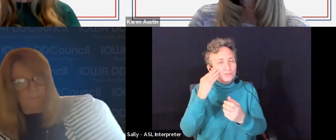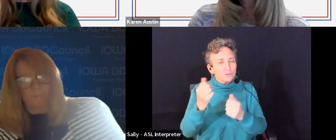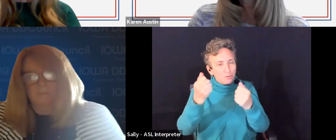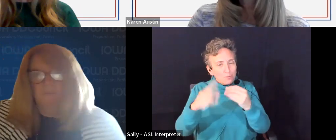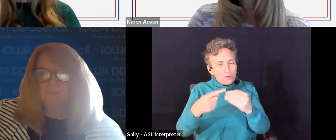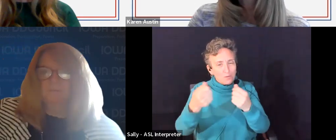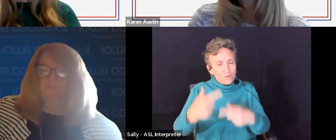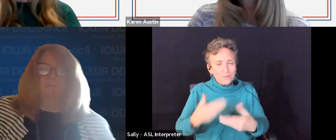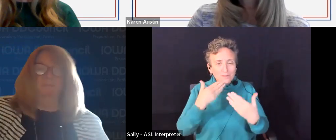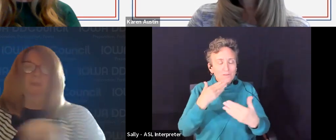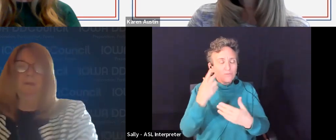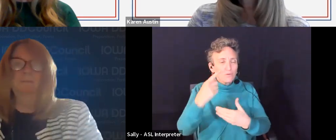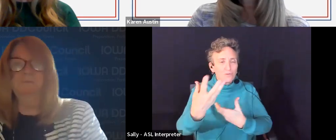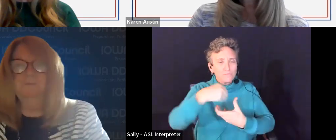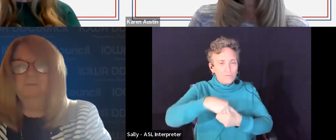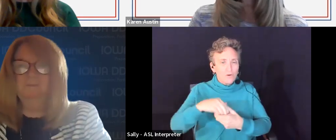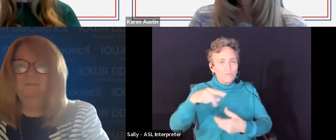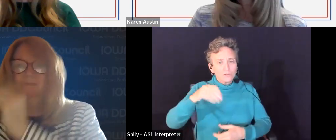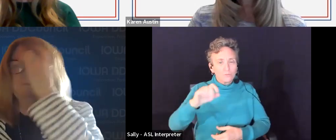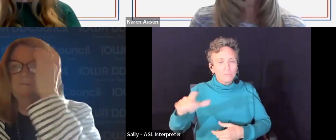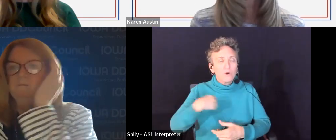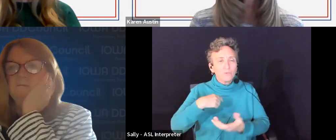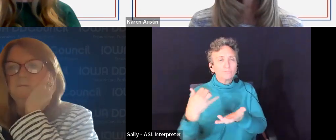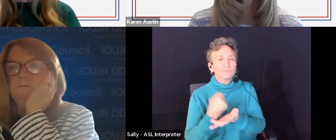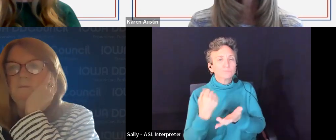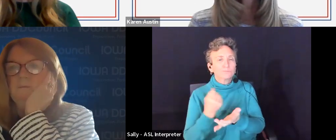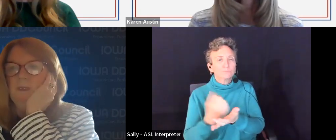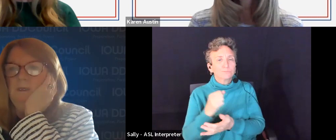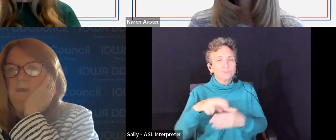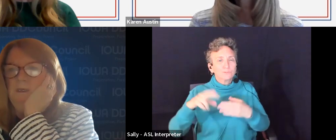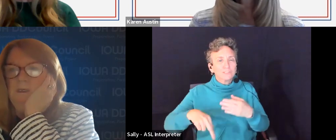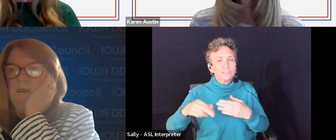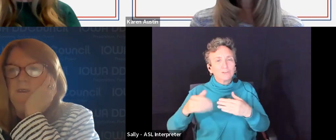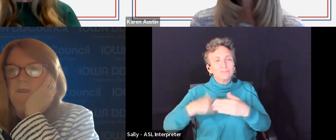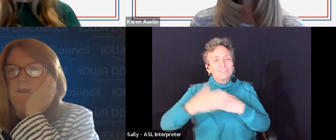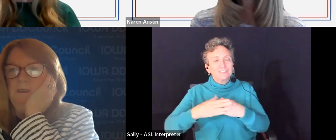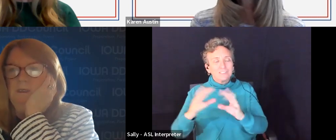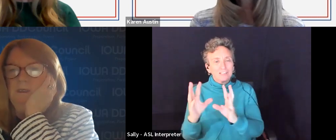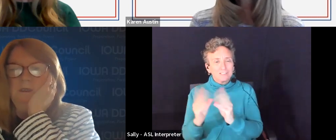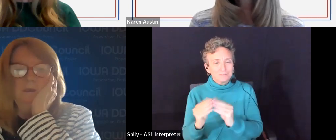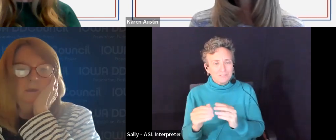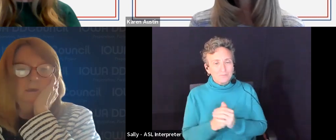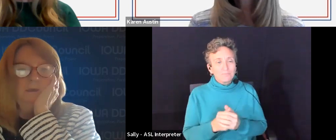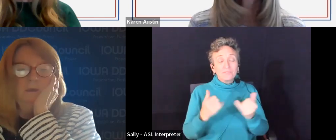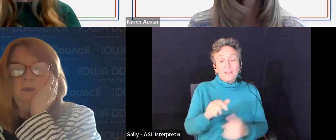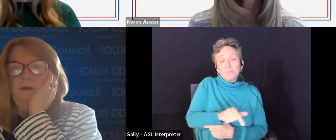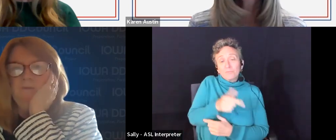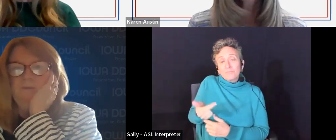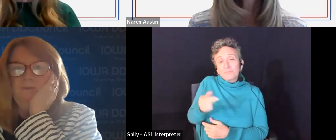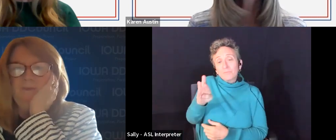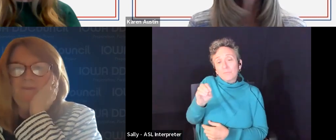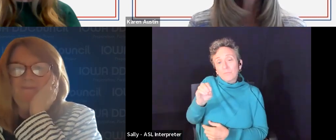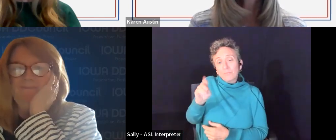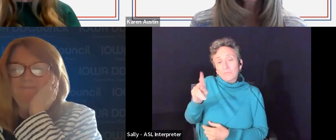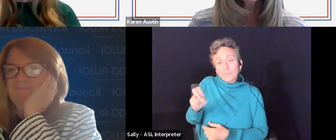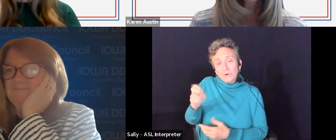participating in the poll, and we will use those results as we move forward. At this point, Brooke, I'll let you kind of let us know